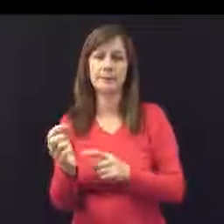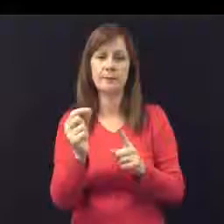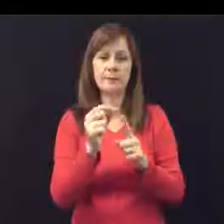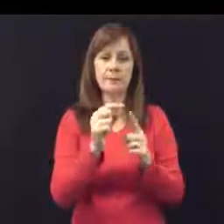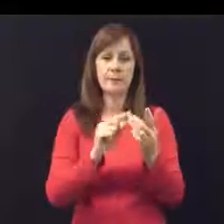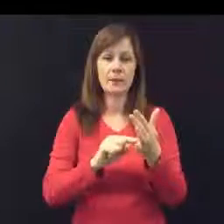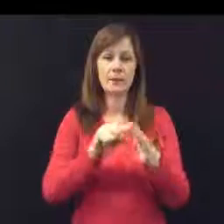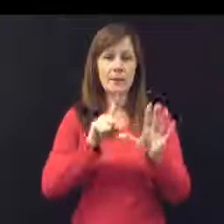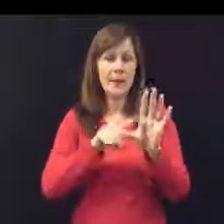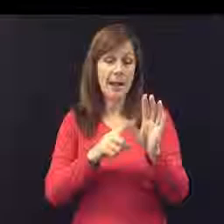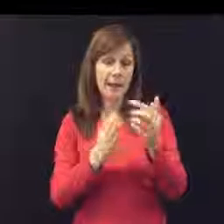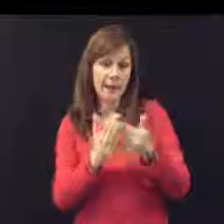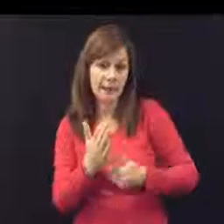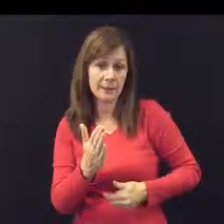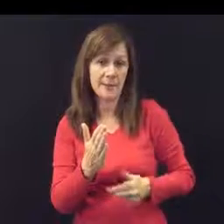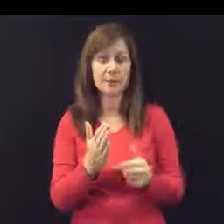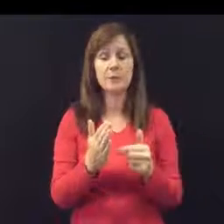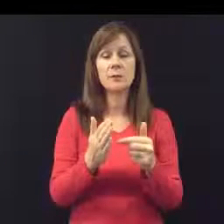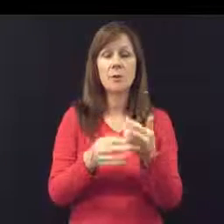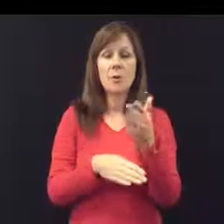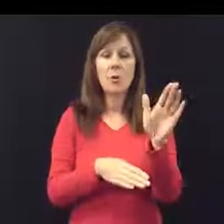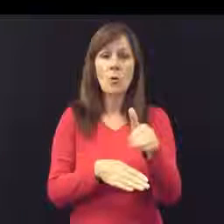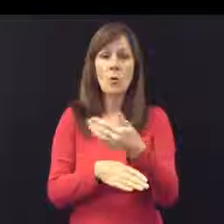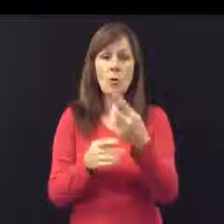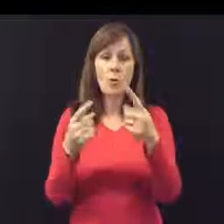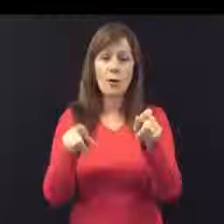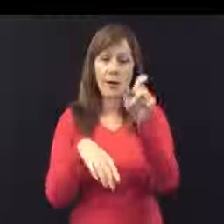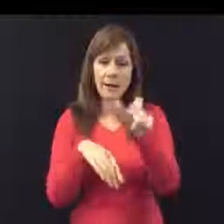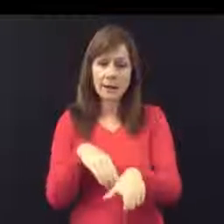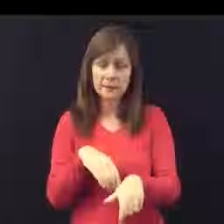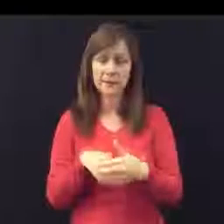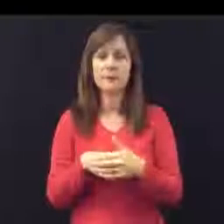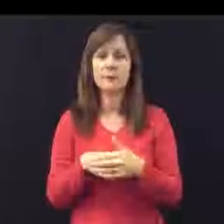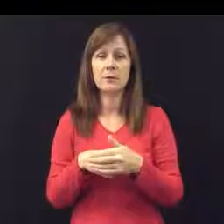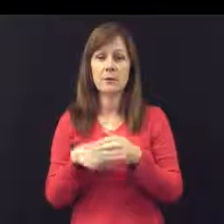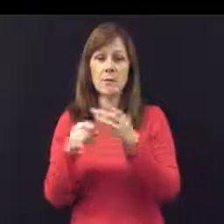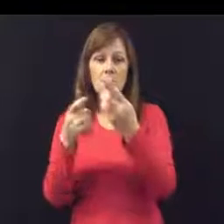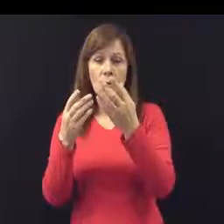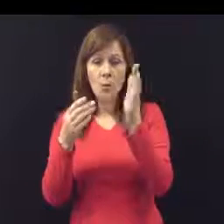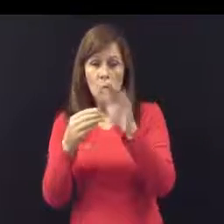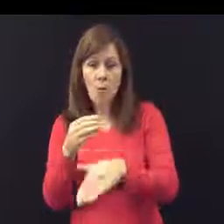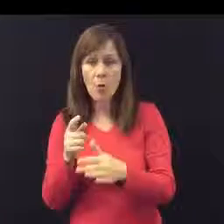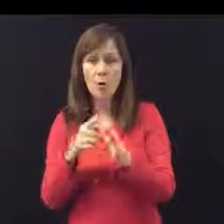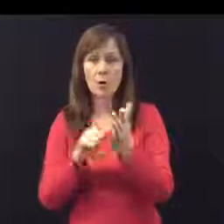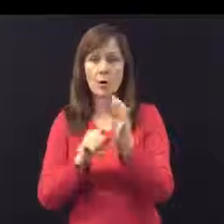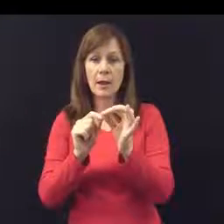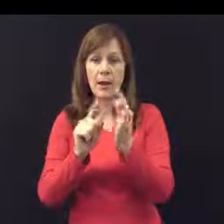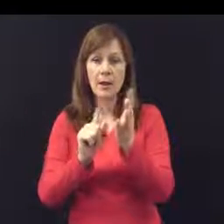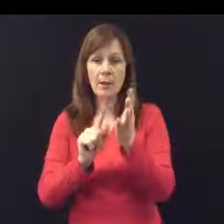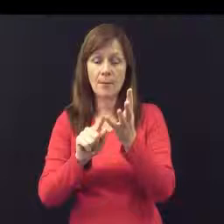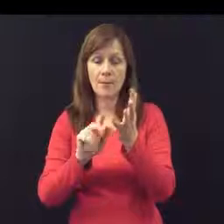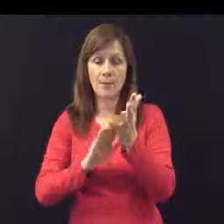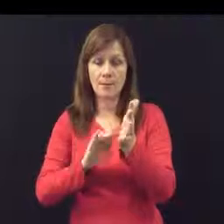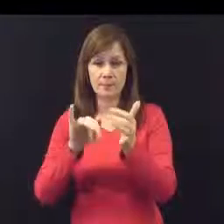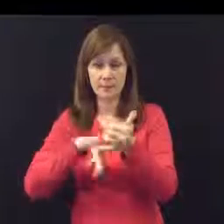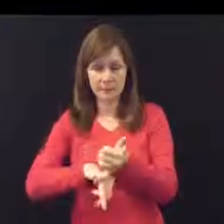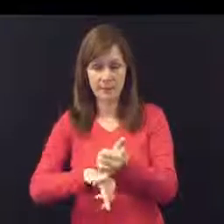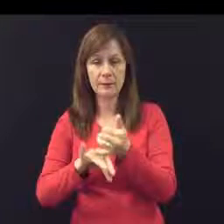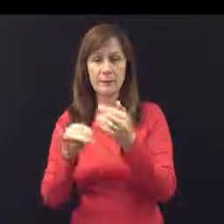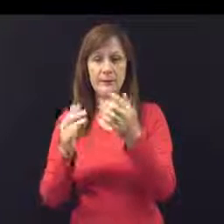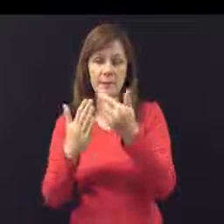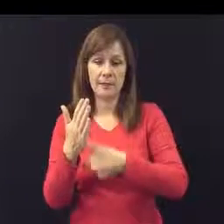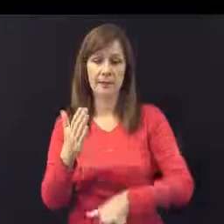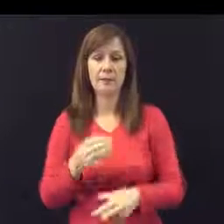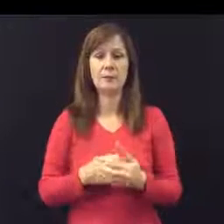bottom toolbar allows you to choose how to view your music collection. You can view your playlists, all songs, all artists,